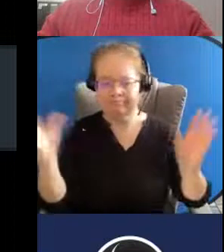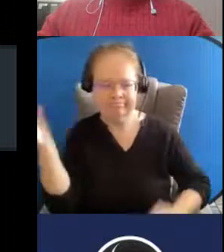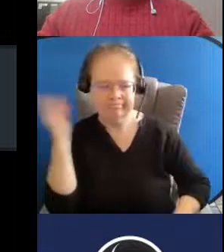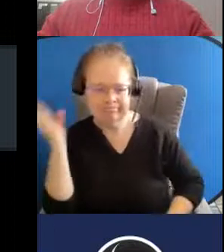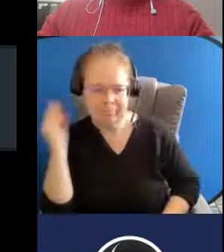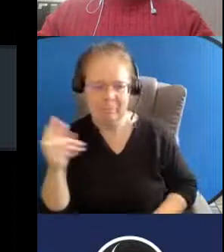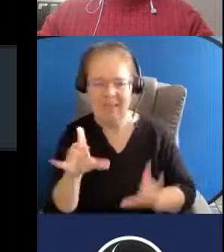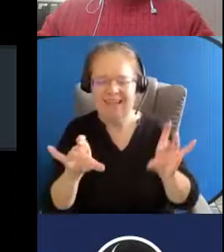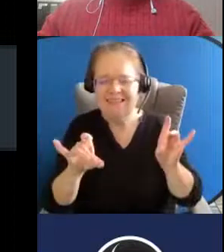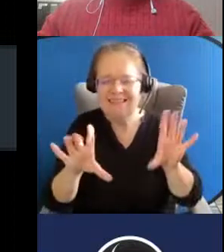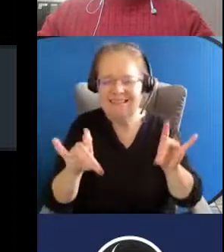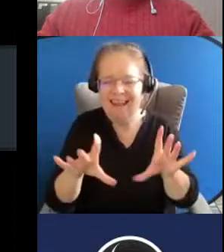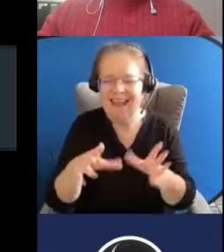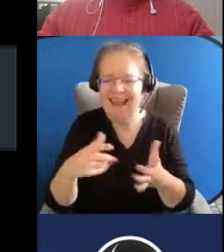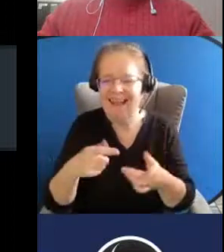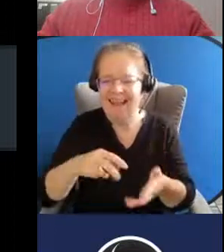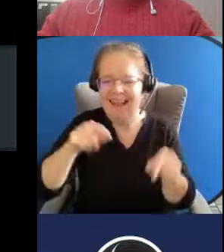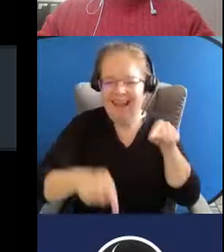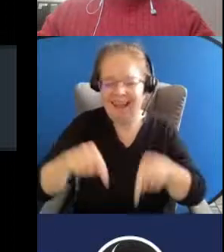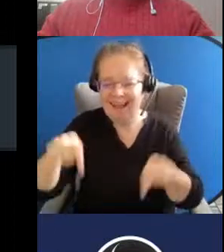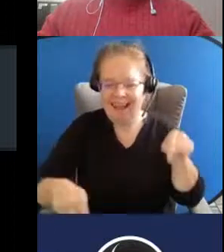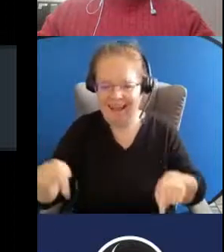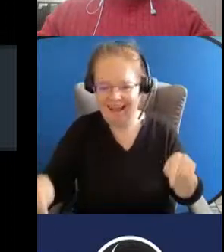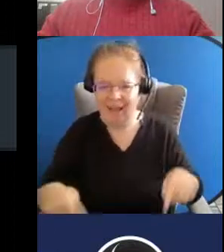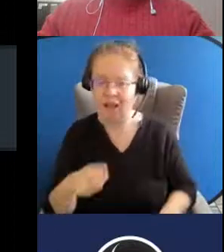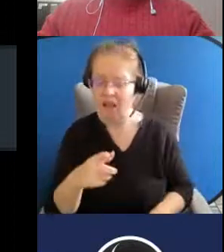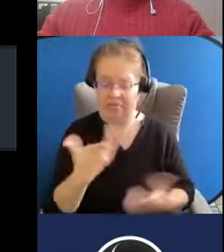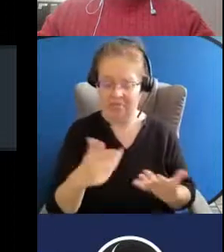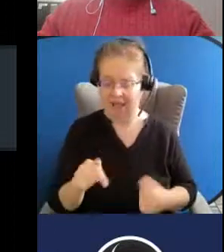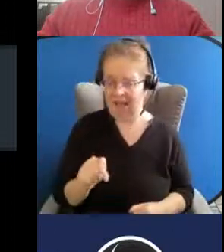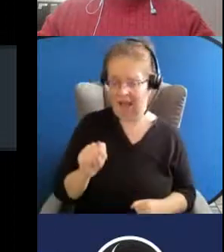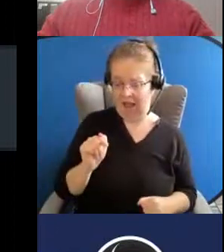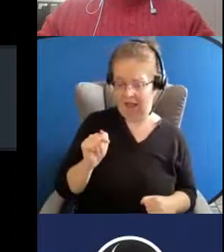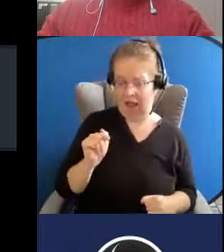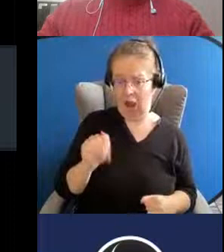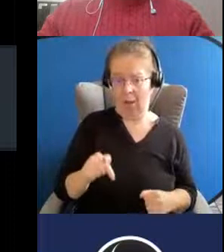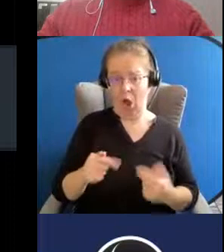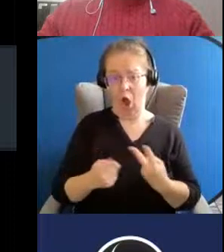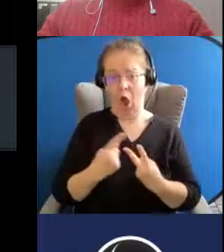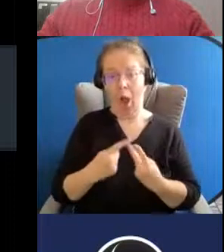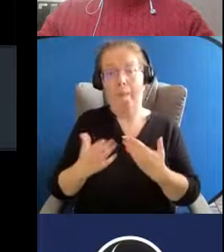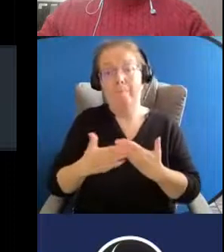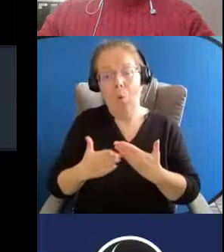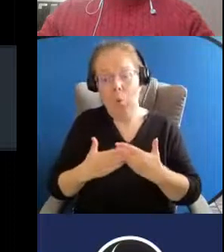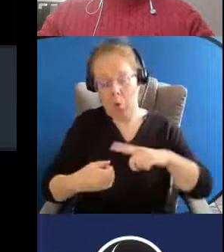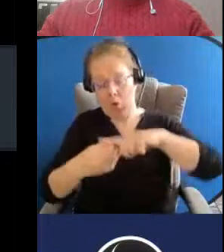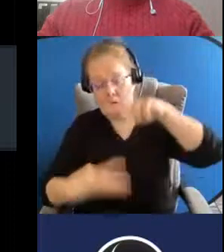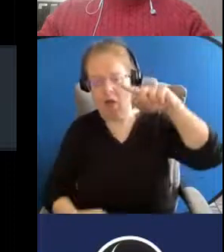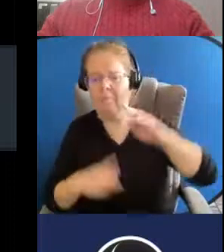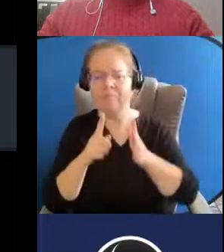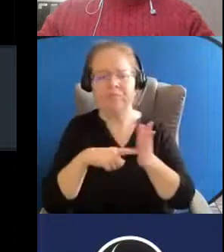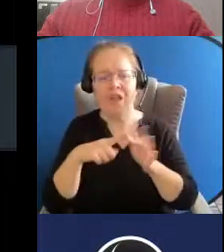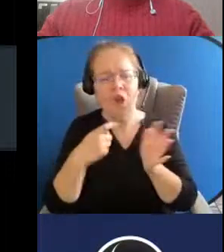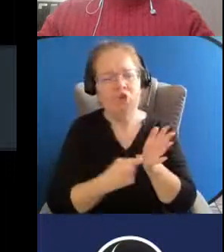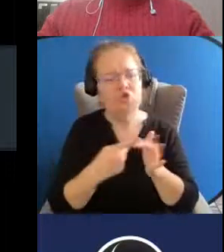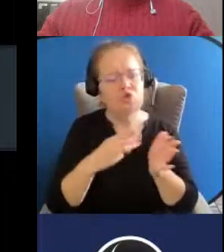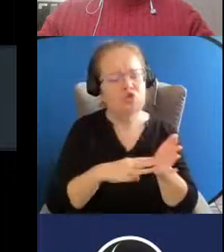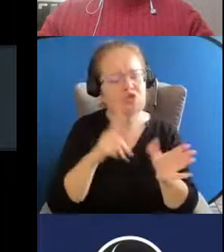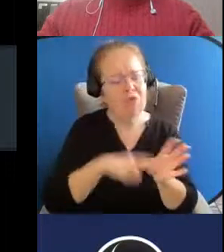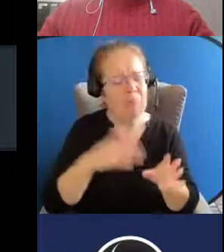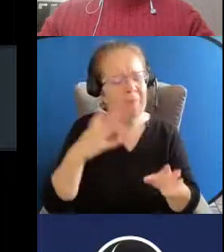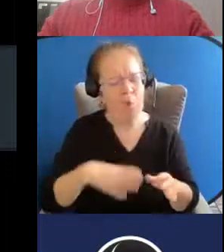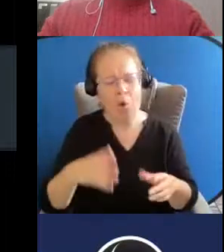settings on here, and then a button to go straight to more accessibility. So Jeremy, I just wanted to have a quick conversation